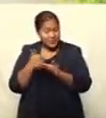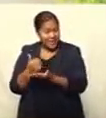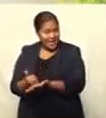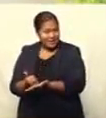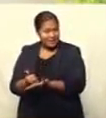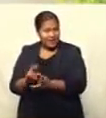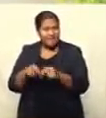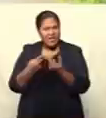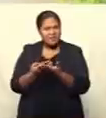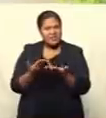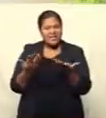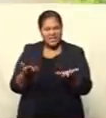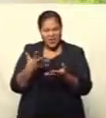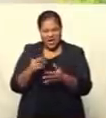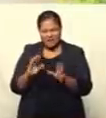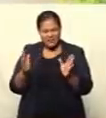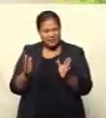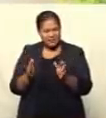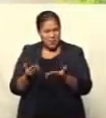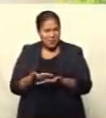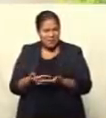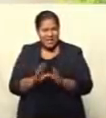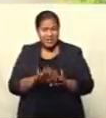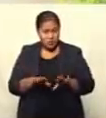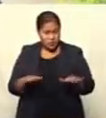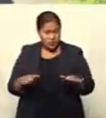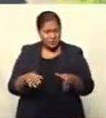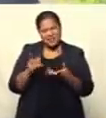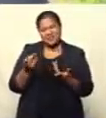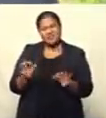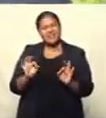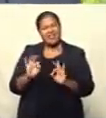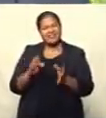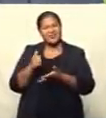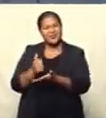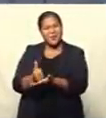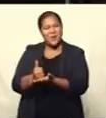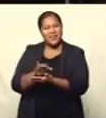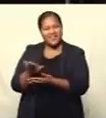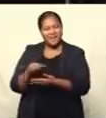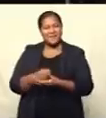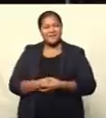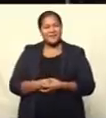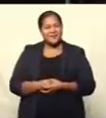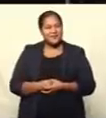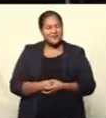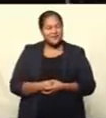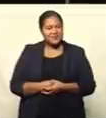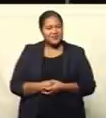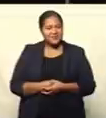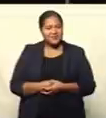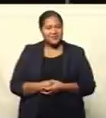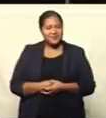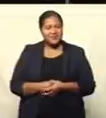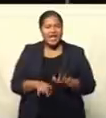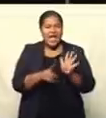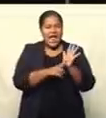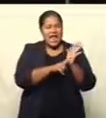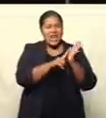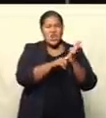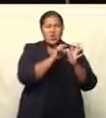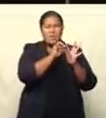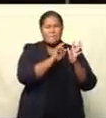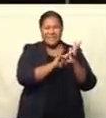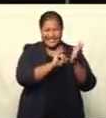families who have infants and children and they don't have the means to support them. The Lupus Foundation of